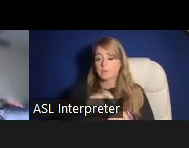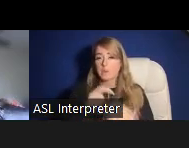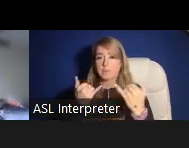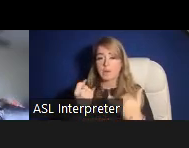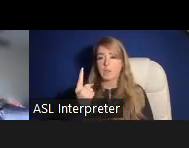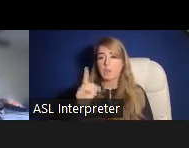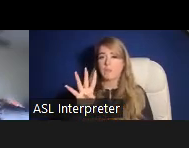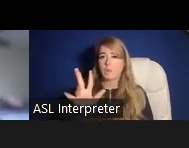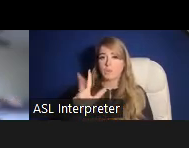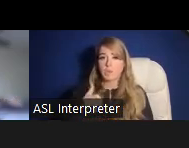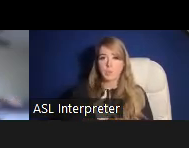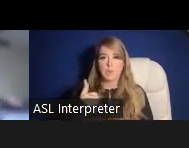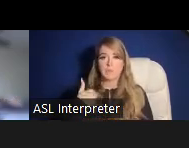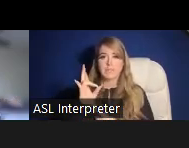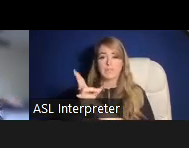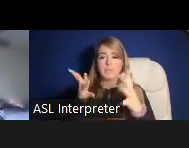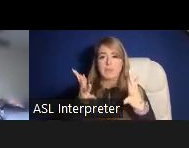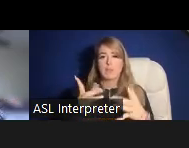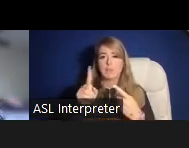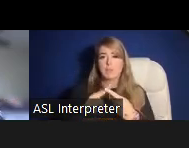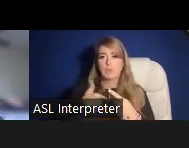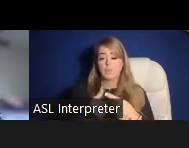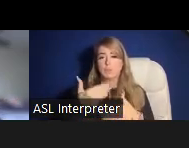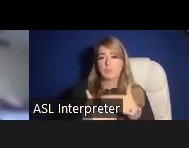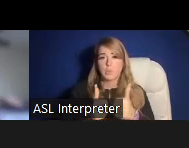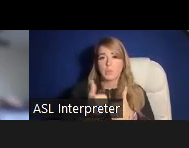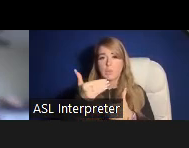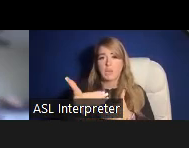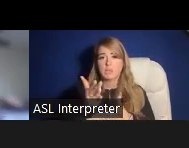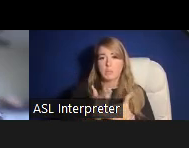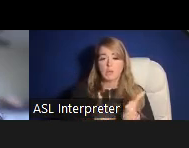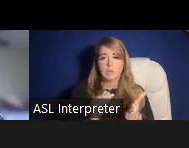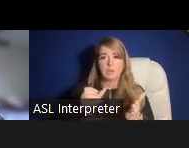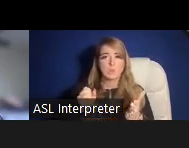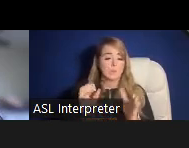11:43. We have 7 minutes till we move on to the next portion. So,